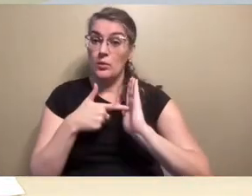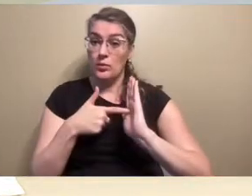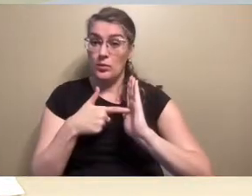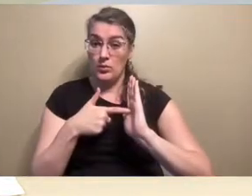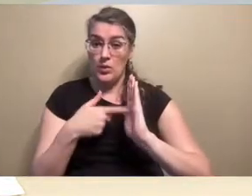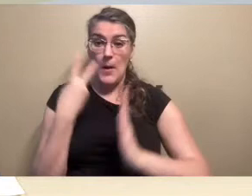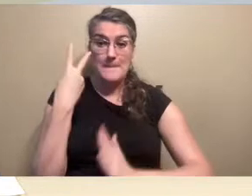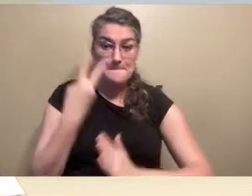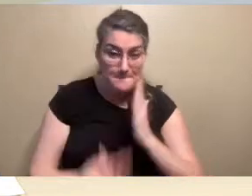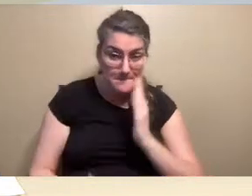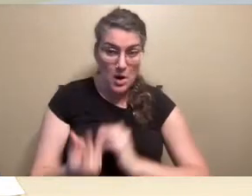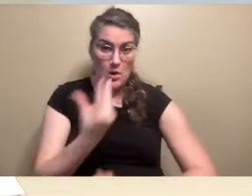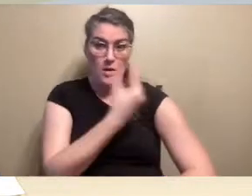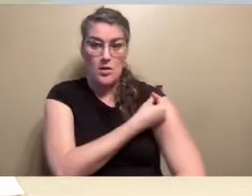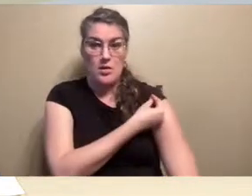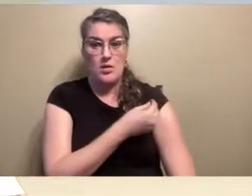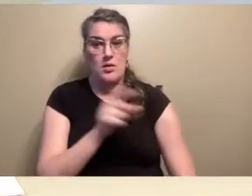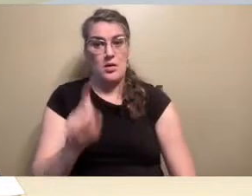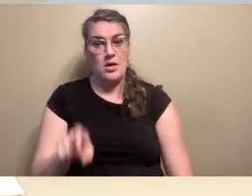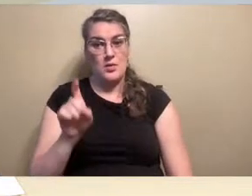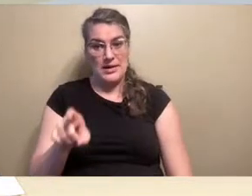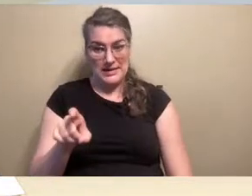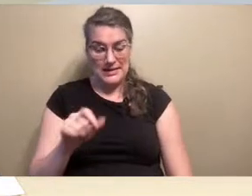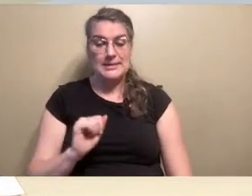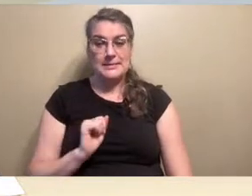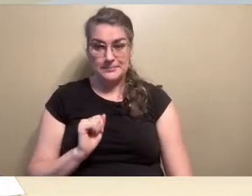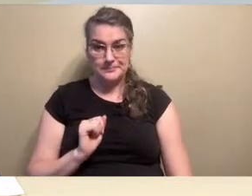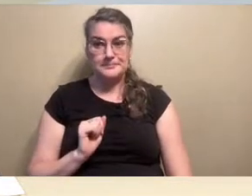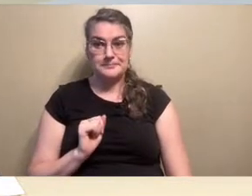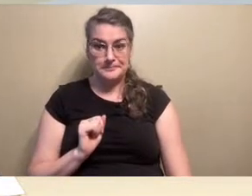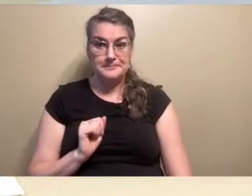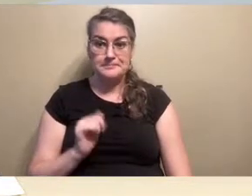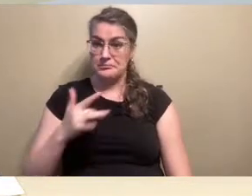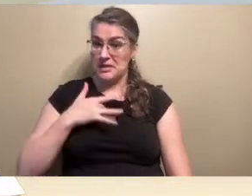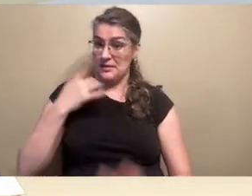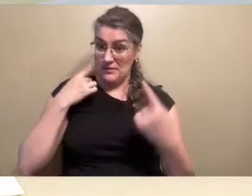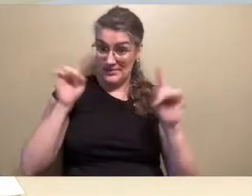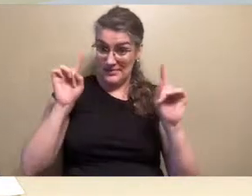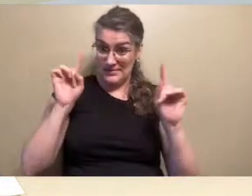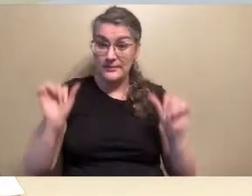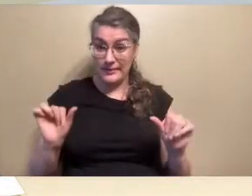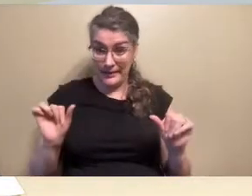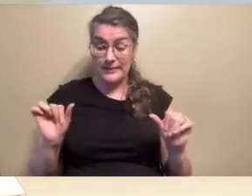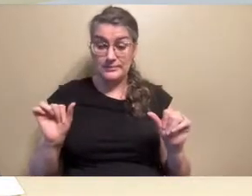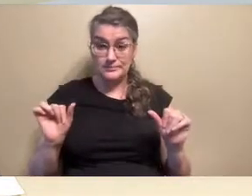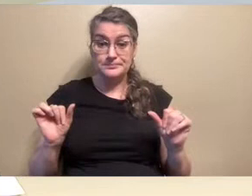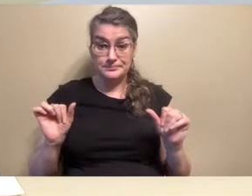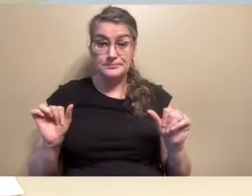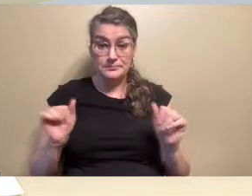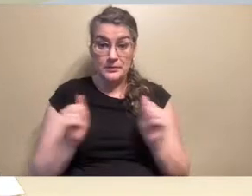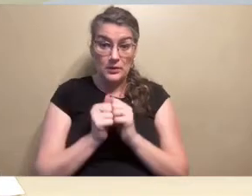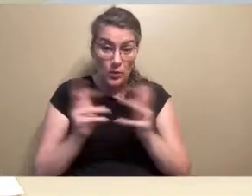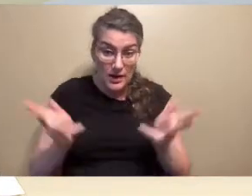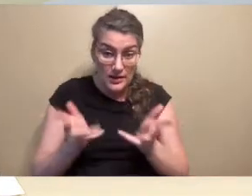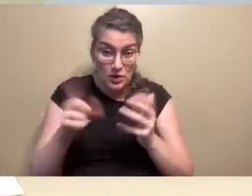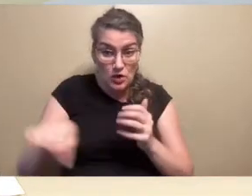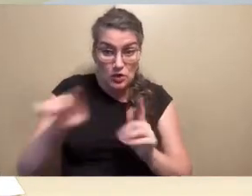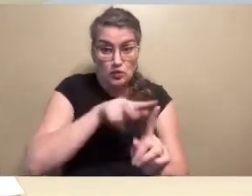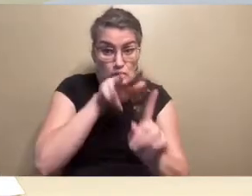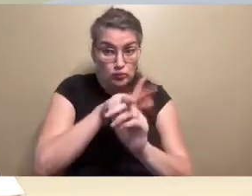fully vaccinated islanders. And I actually think we could do it here. So the